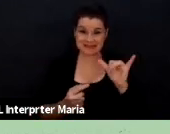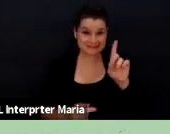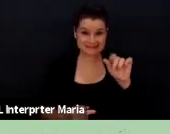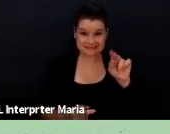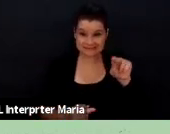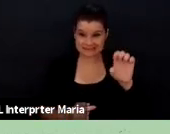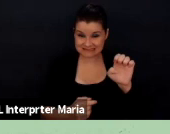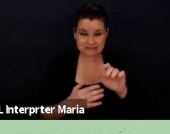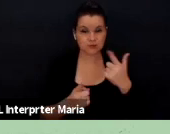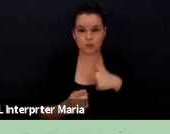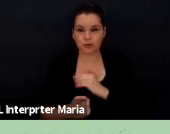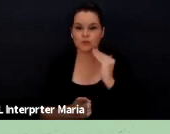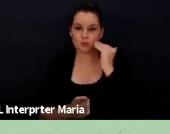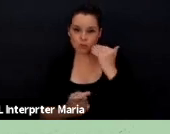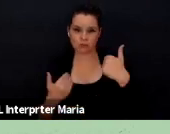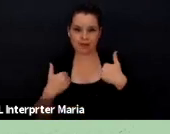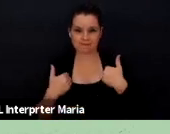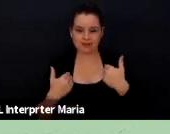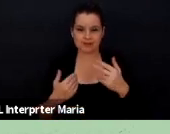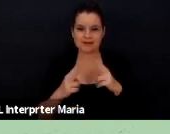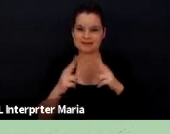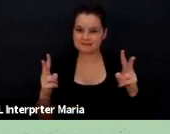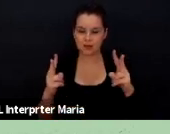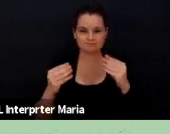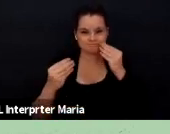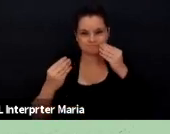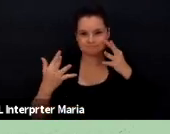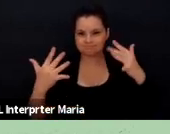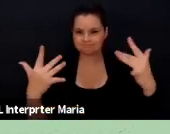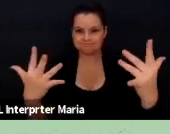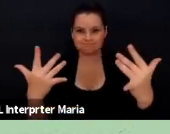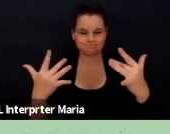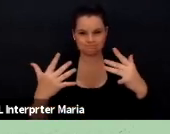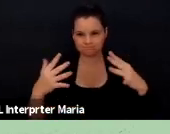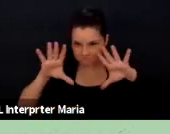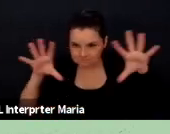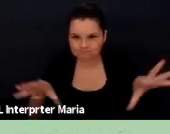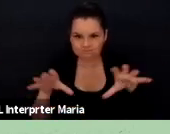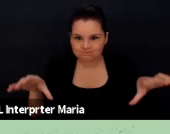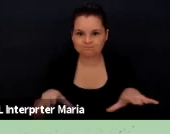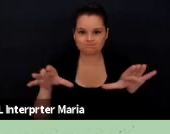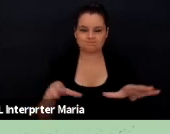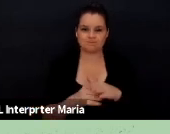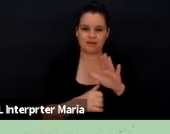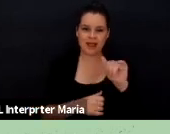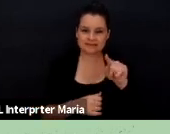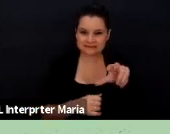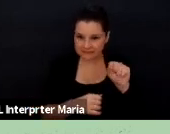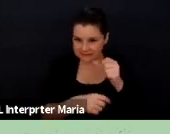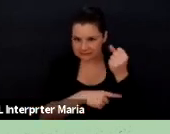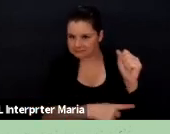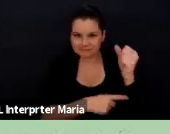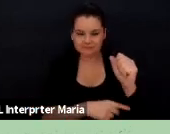we are known for having a very vibrant community of activists and for being